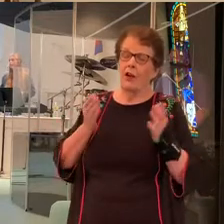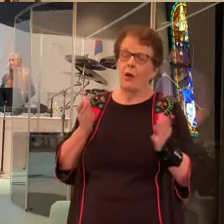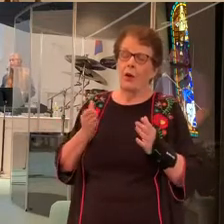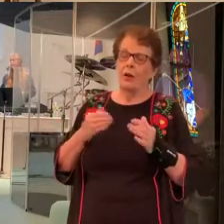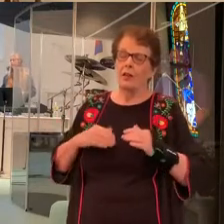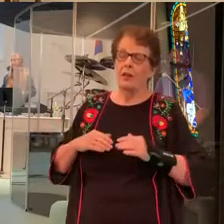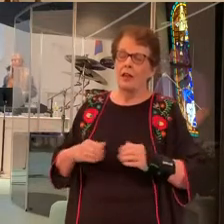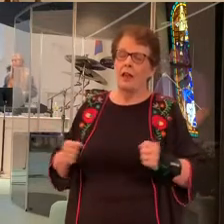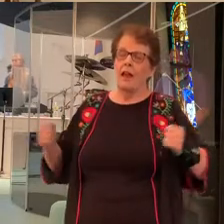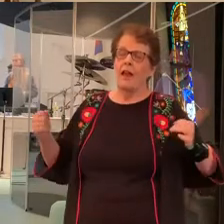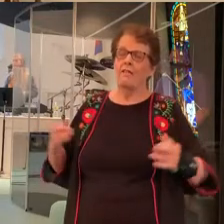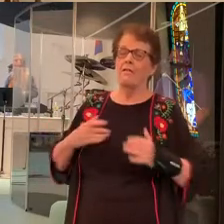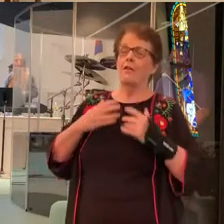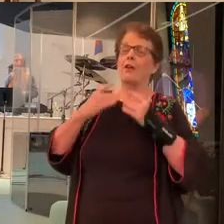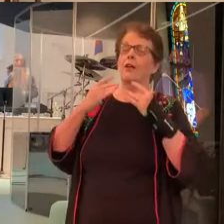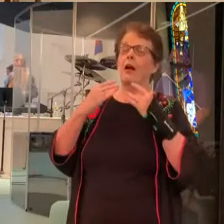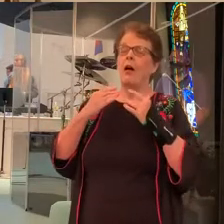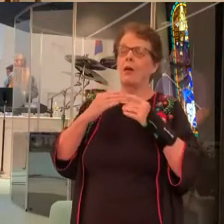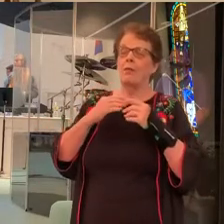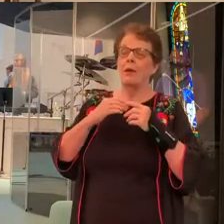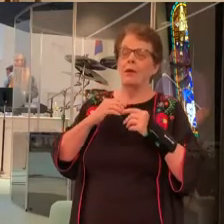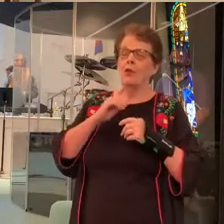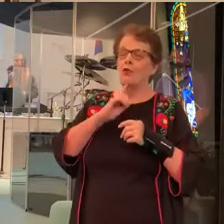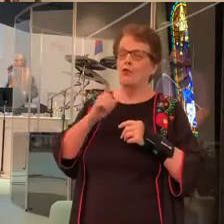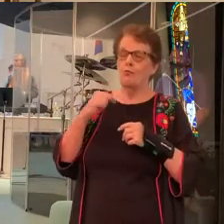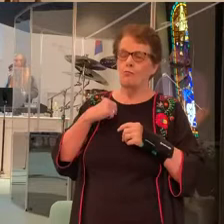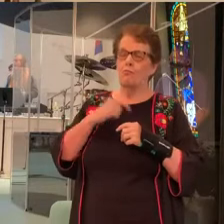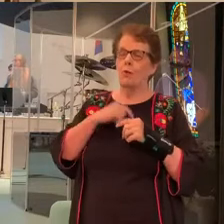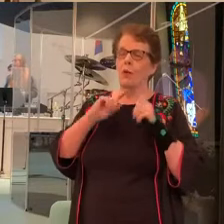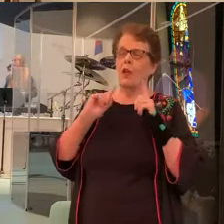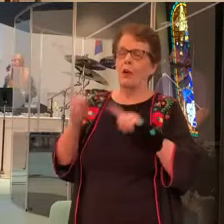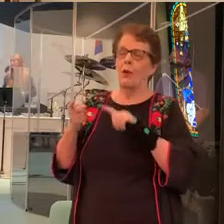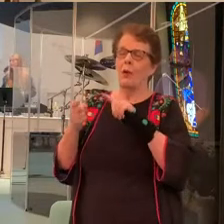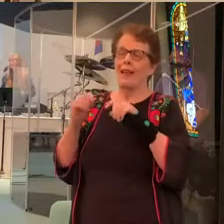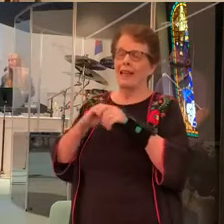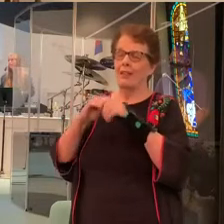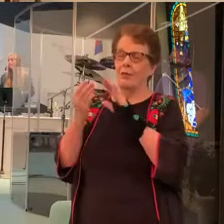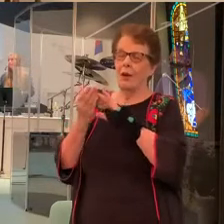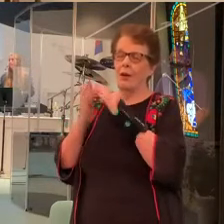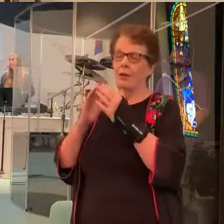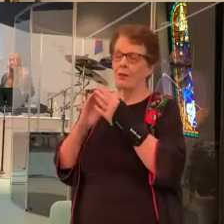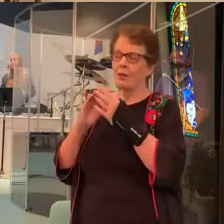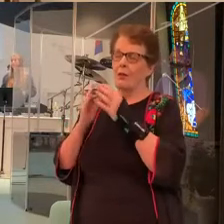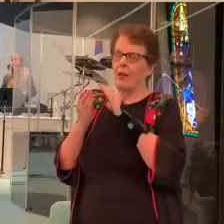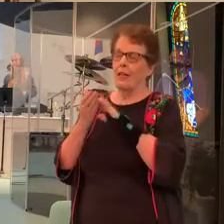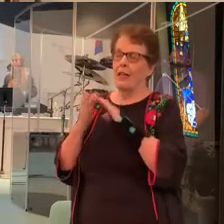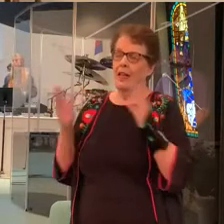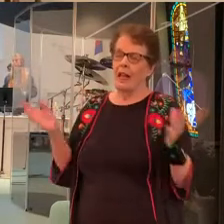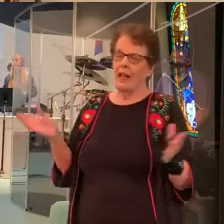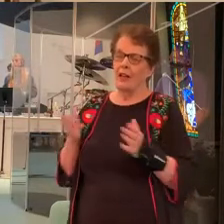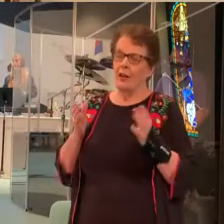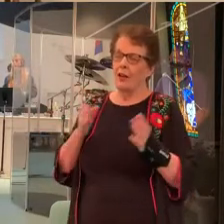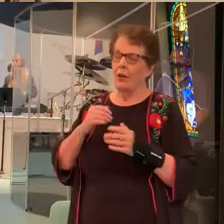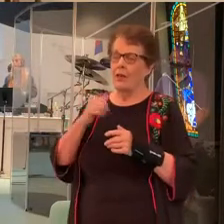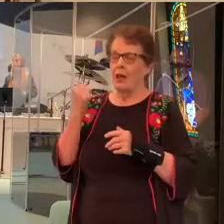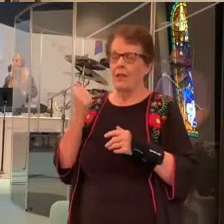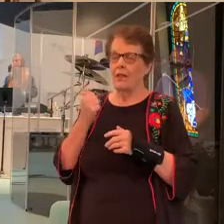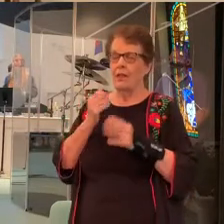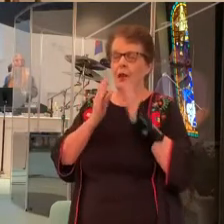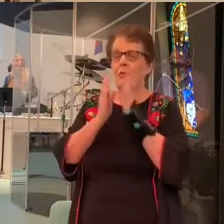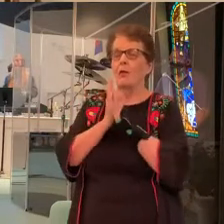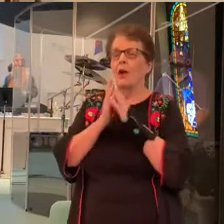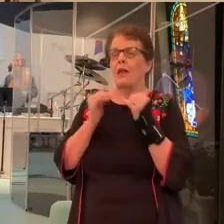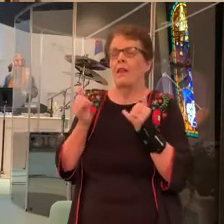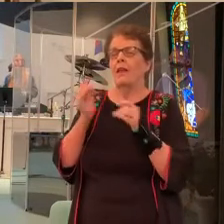overflow into our community and the lives of those you've called us to impact. I pray that tonight would be one of those moments that we look back